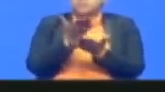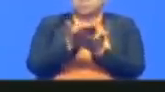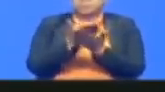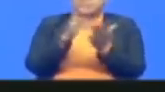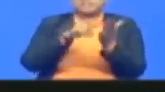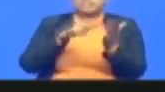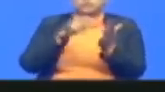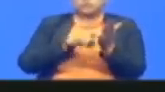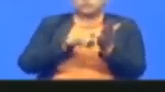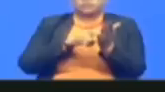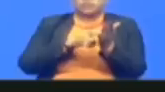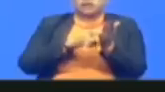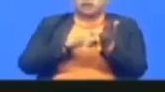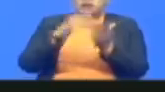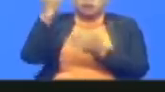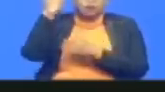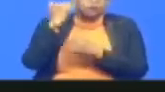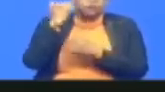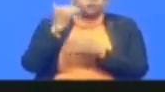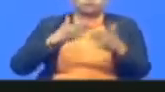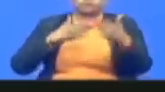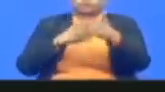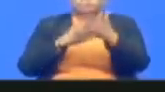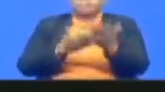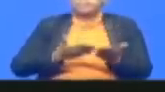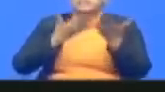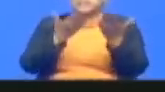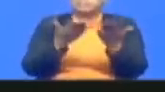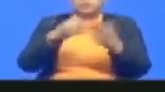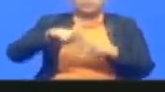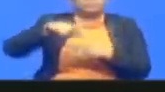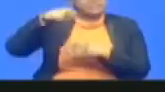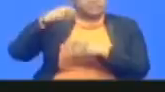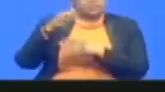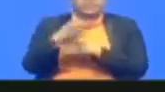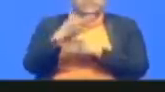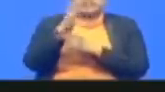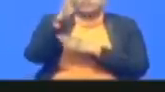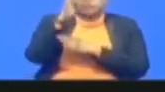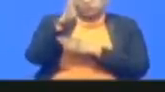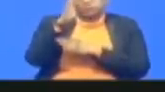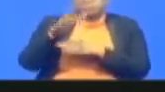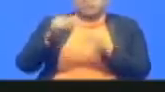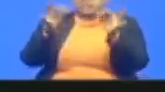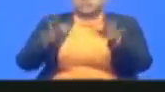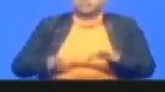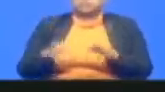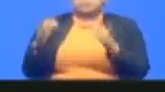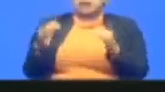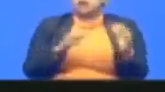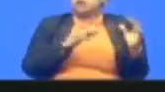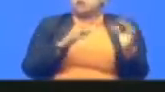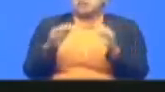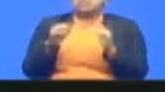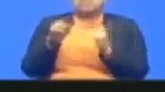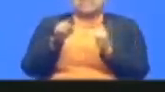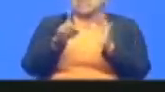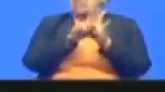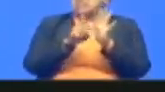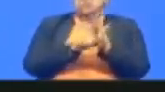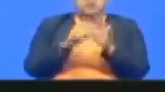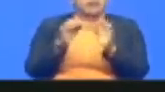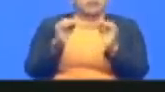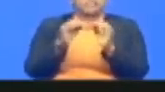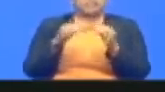Law Courts with a view to stopping the tabling of the budget Thursday afternoon by the Treasury, arguing it is illegal and